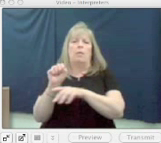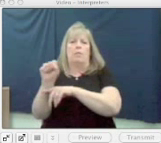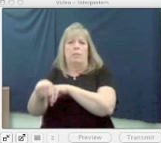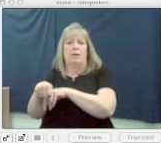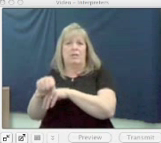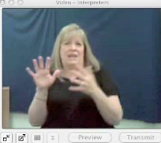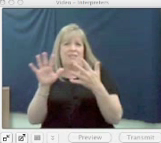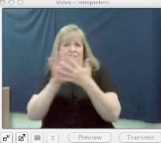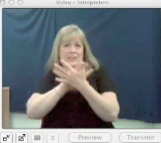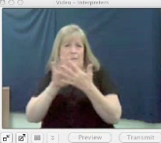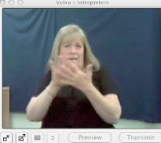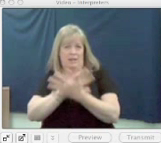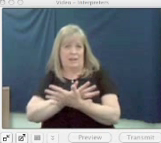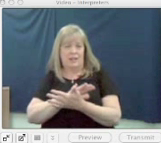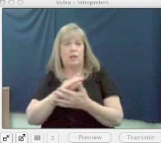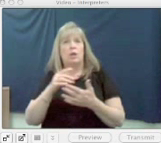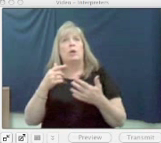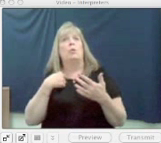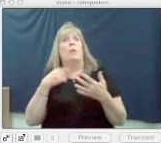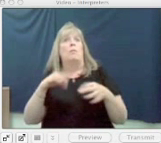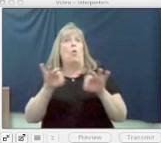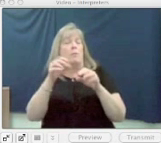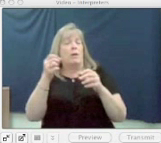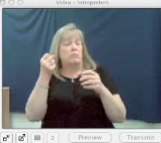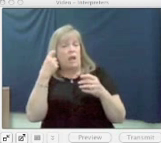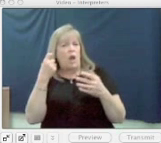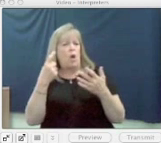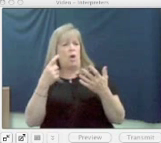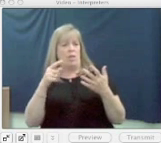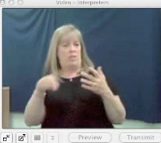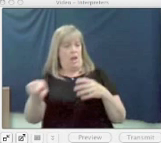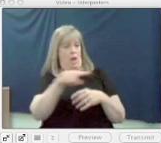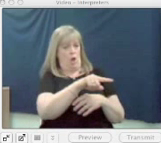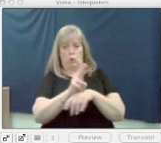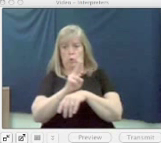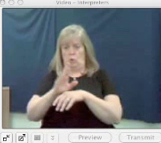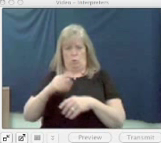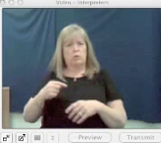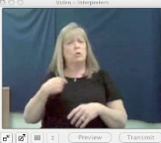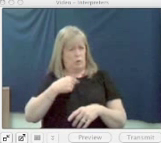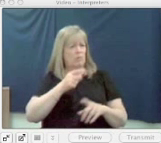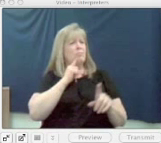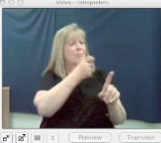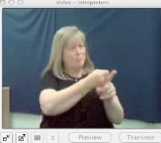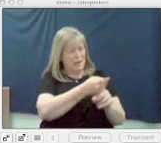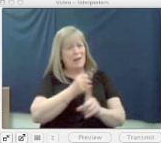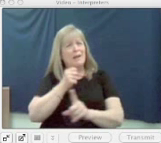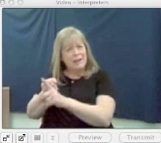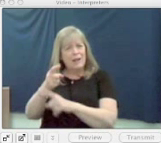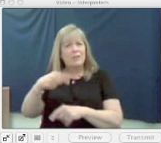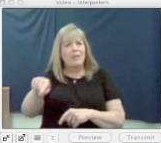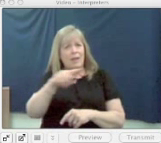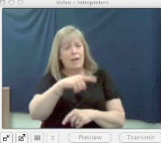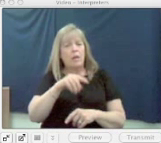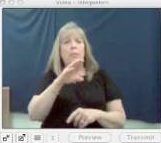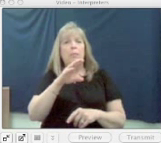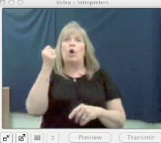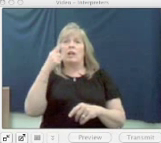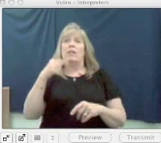We would have to recognize the impact we have on the lives of consumers, appreciate that we do come to the